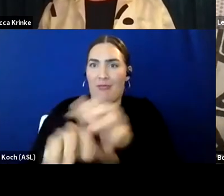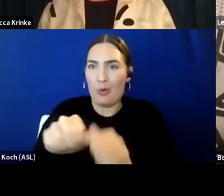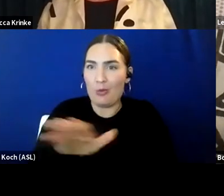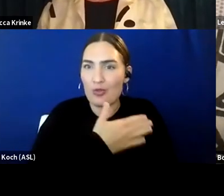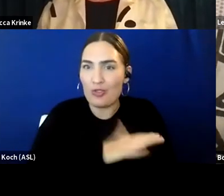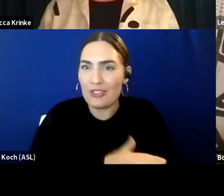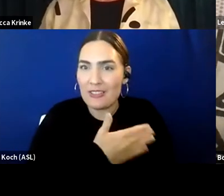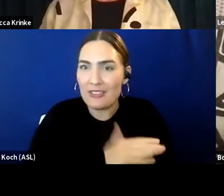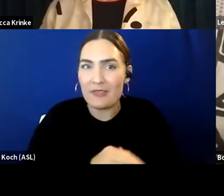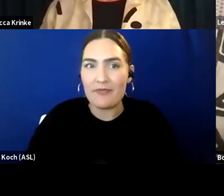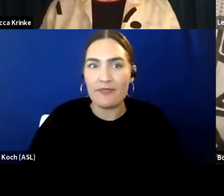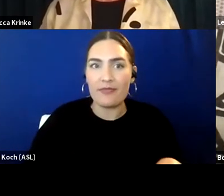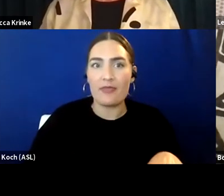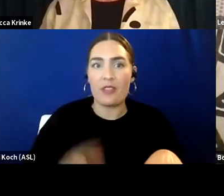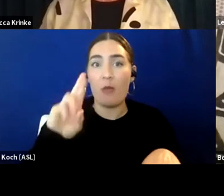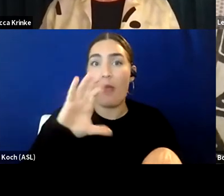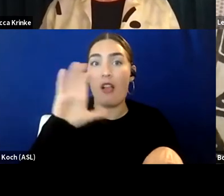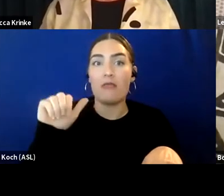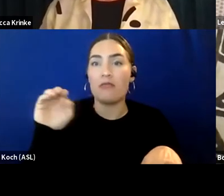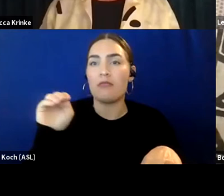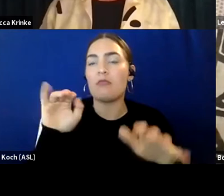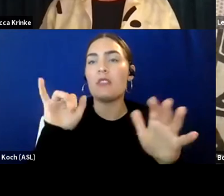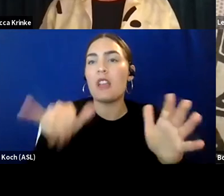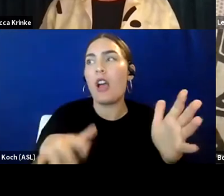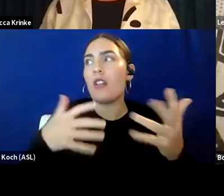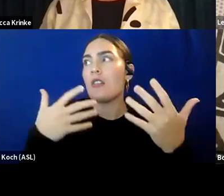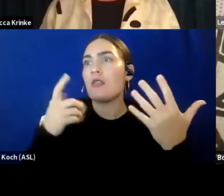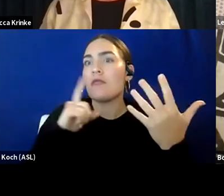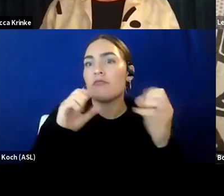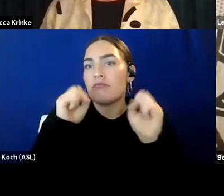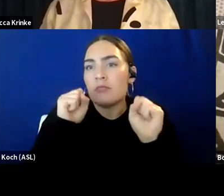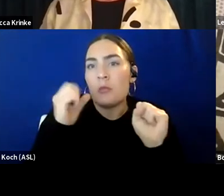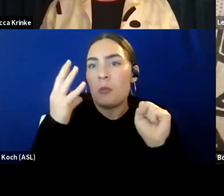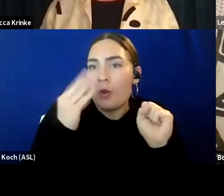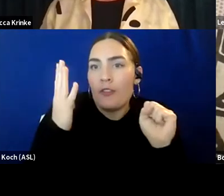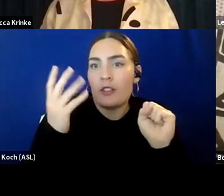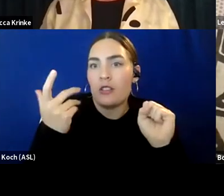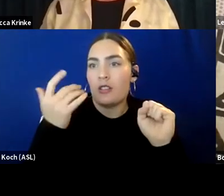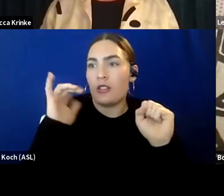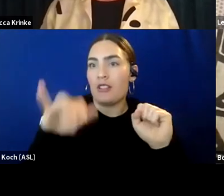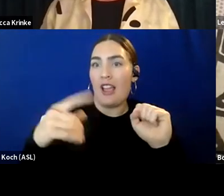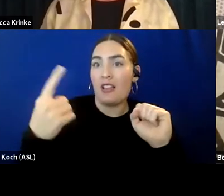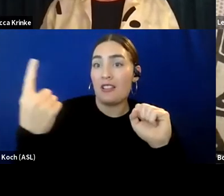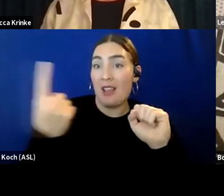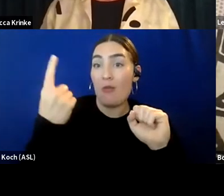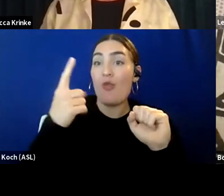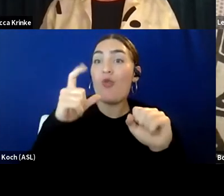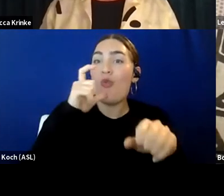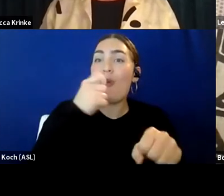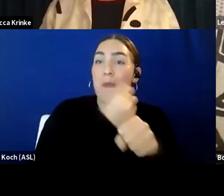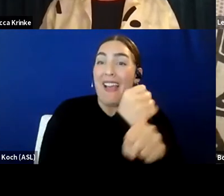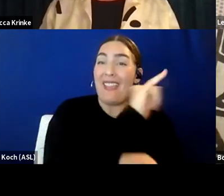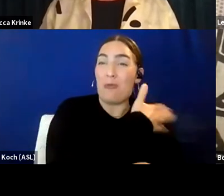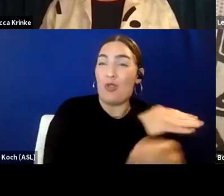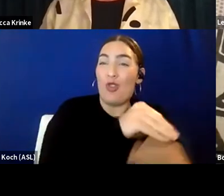I think there's nothing more beautiful than hearing the evolution of recordings, for example, hearing someone record something in their 20s and then hearing them record the